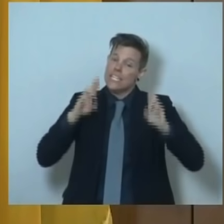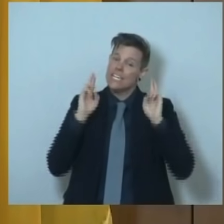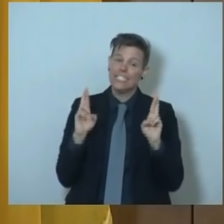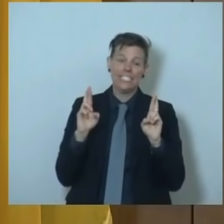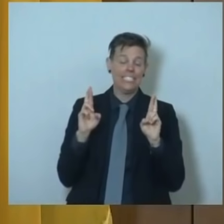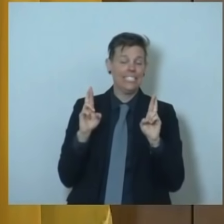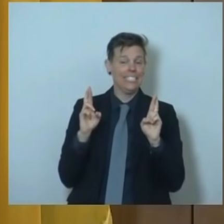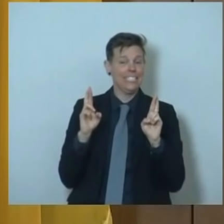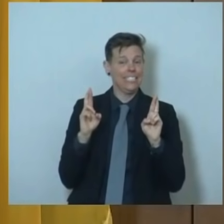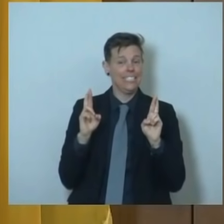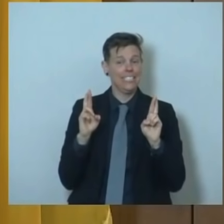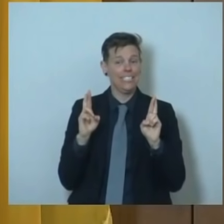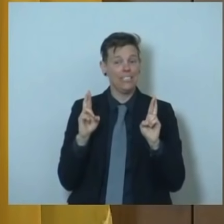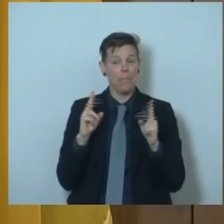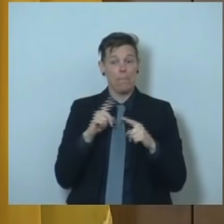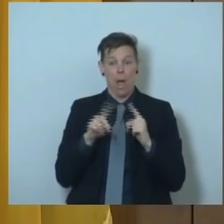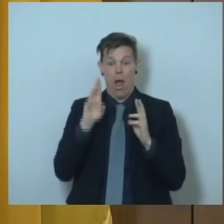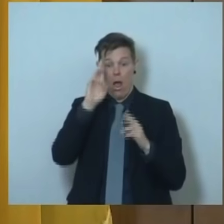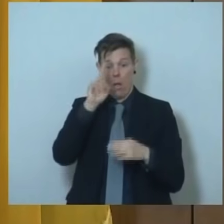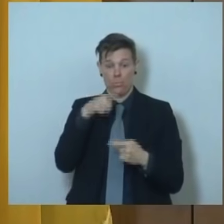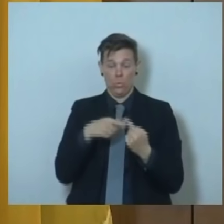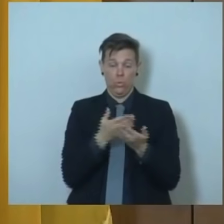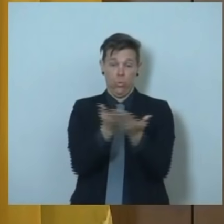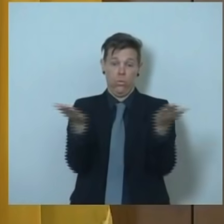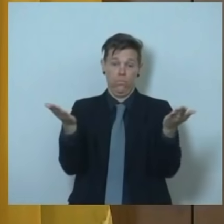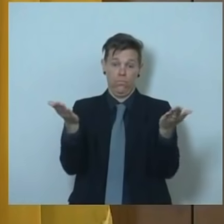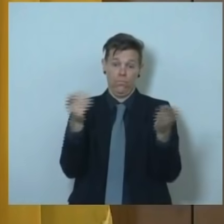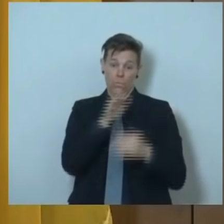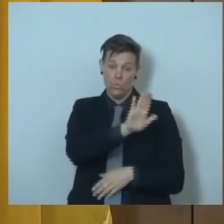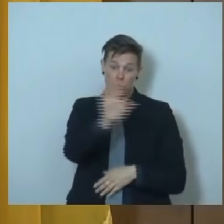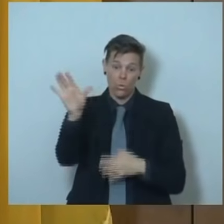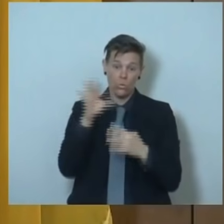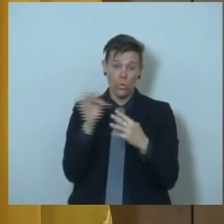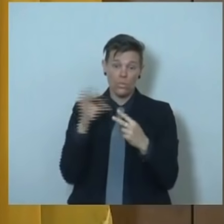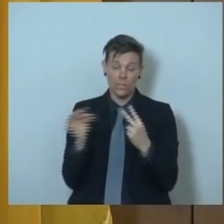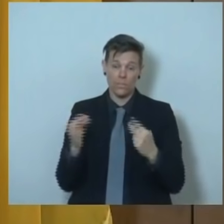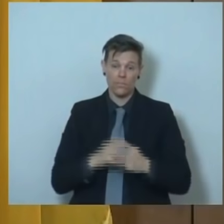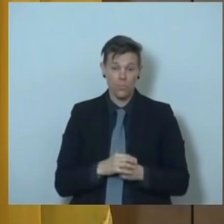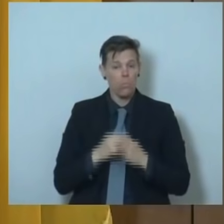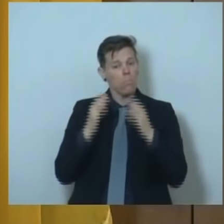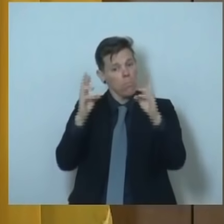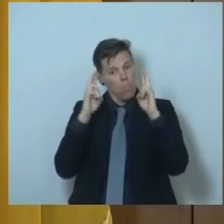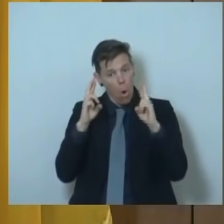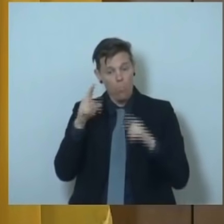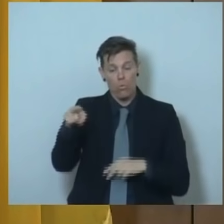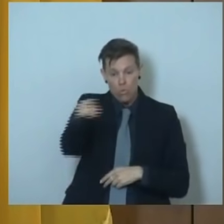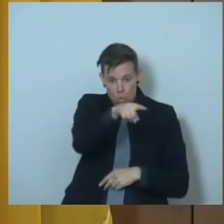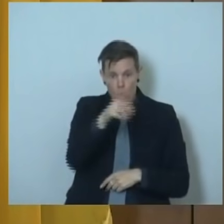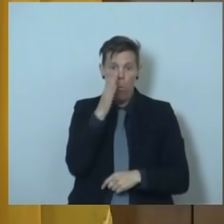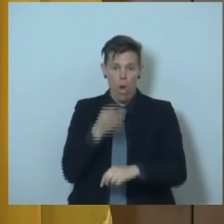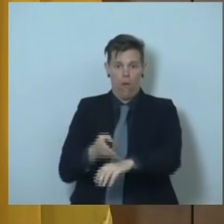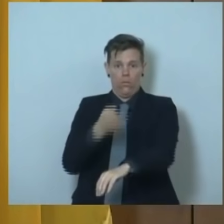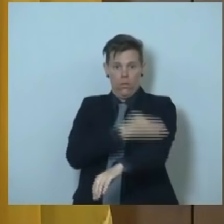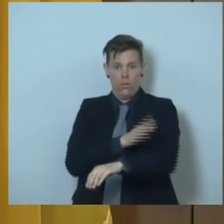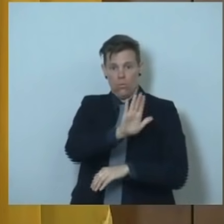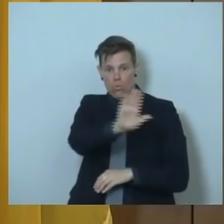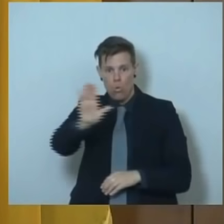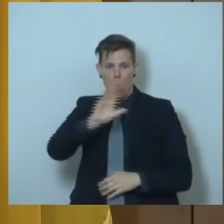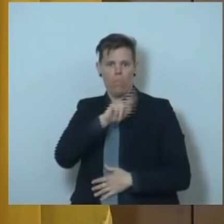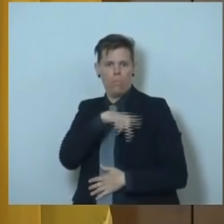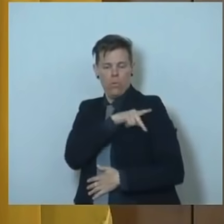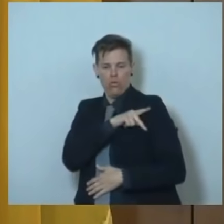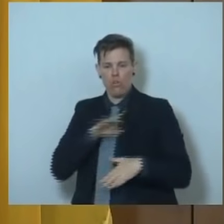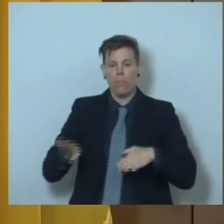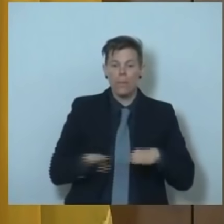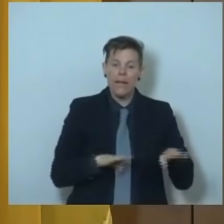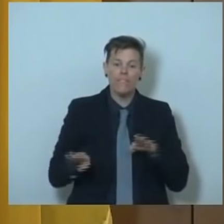Mexicans, and I am hoping that we can all continue to improve those personal behaviors so that these numbers start